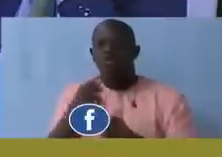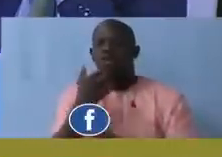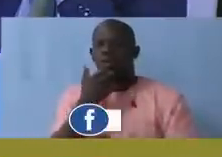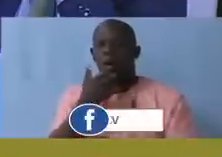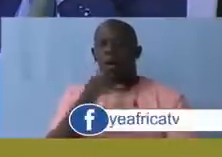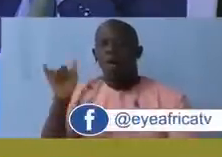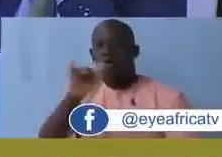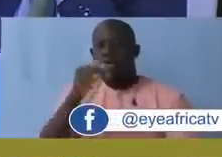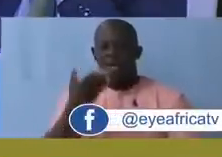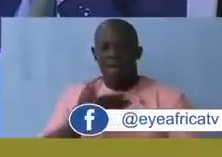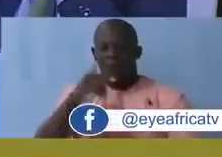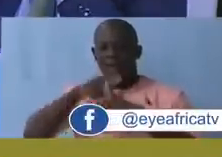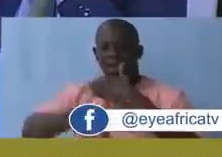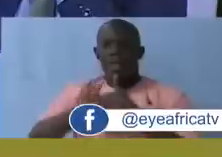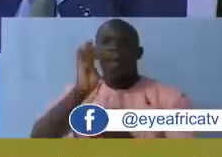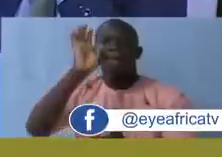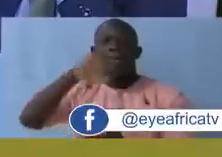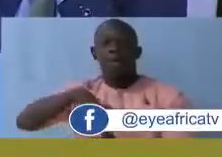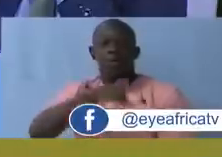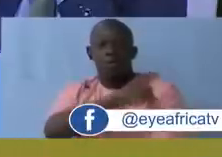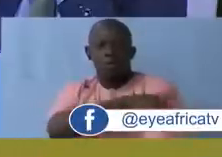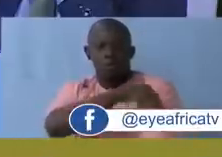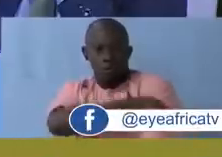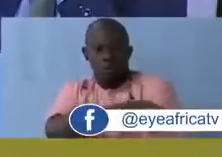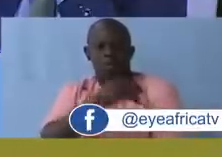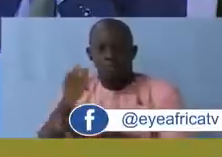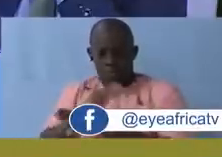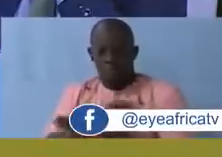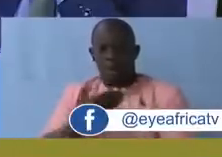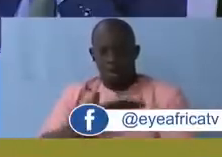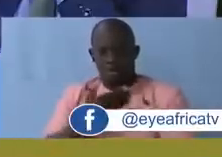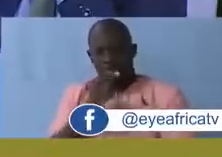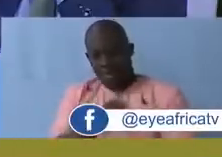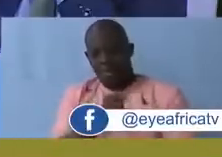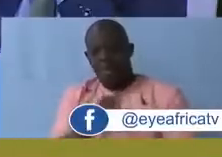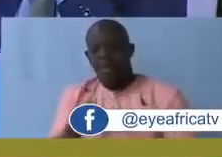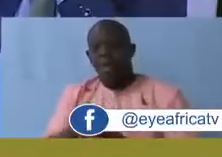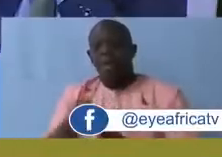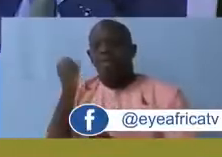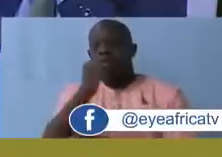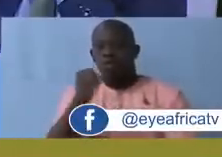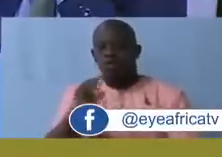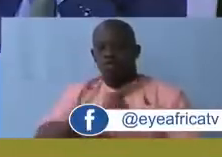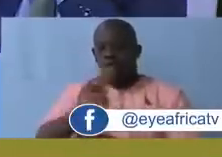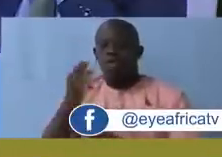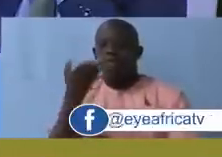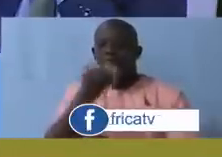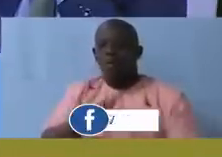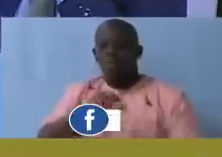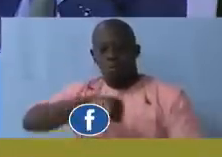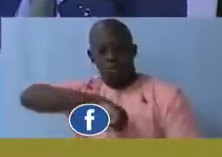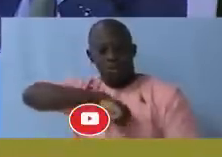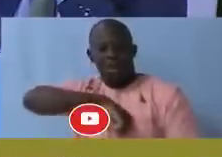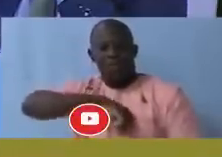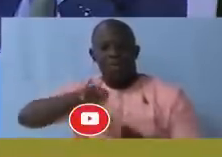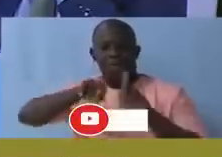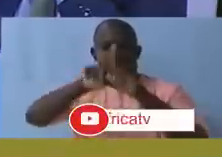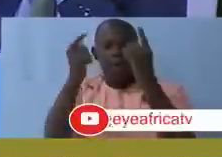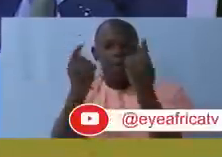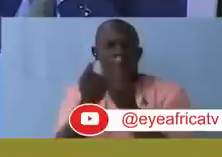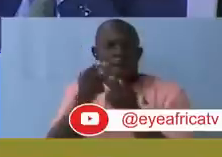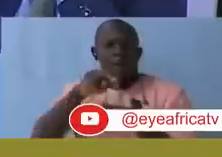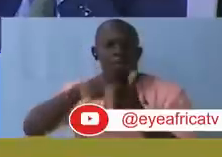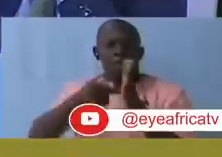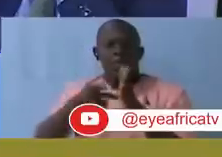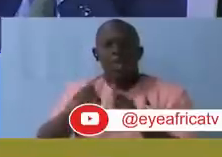in the lab at the time. It was also not on my unit, but in the